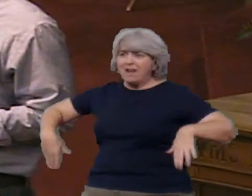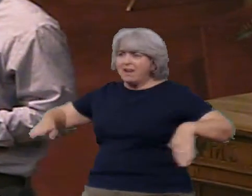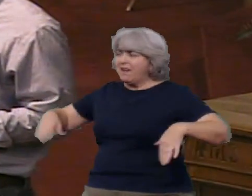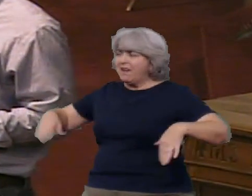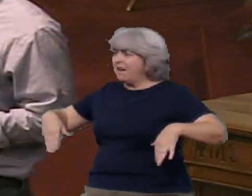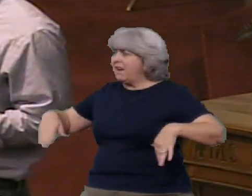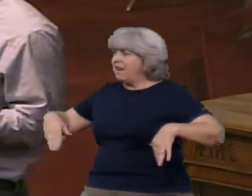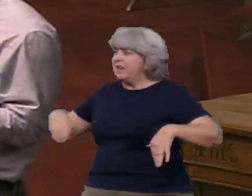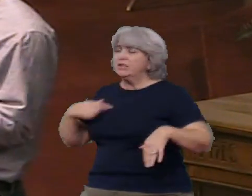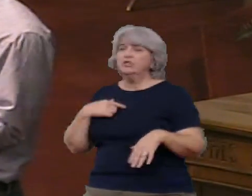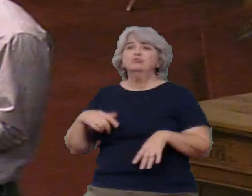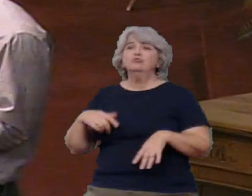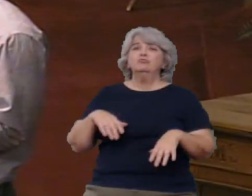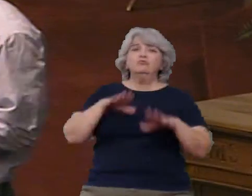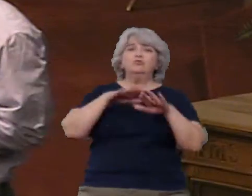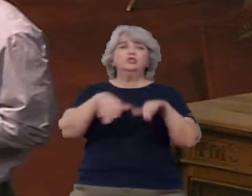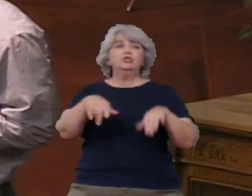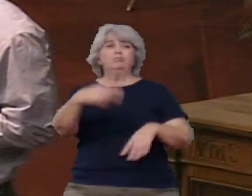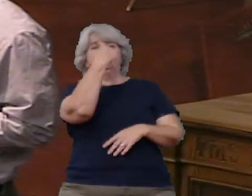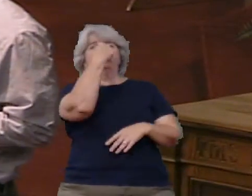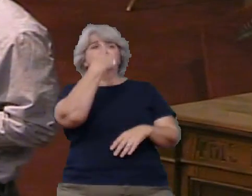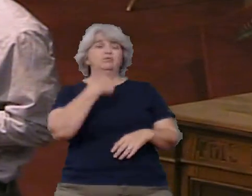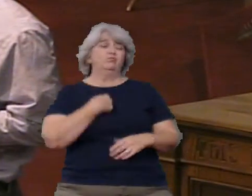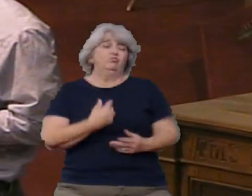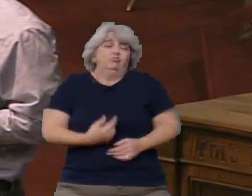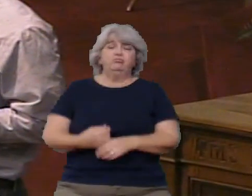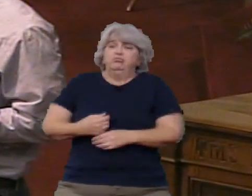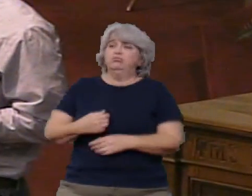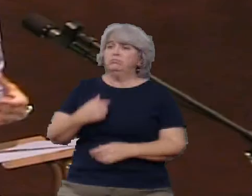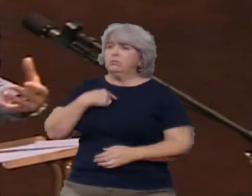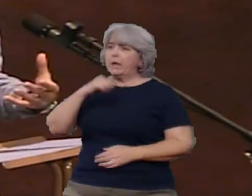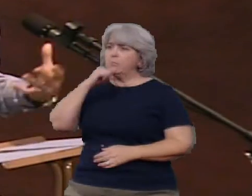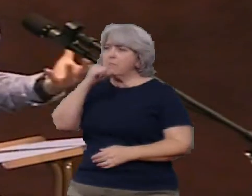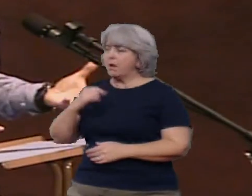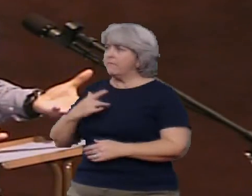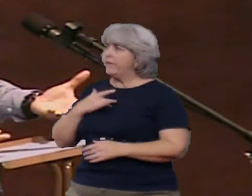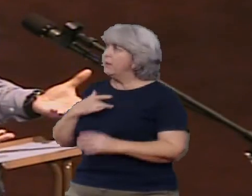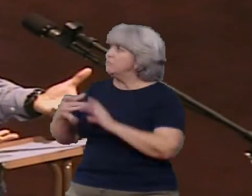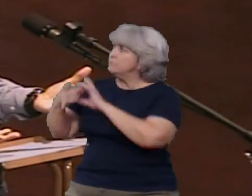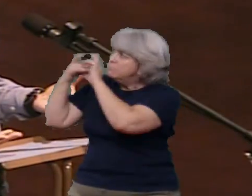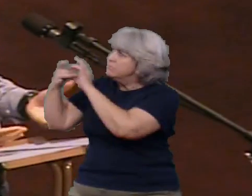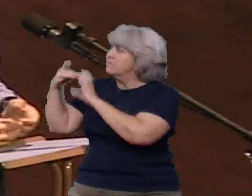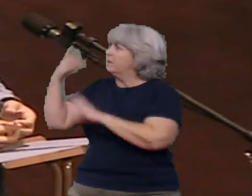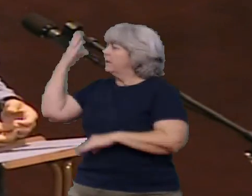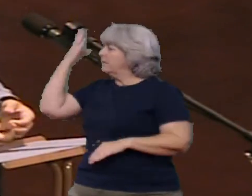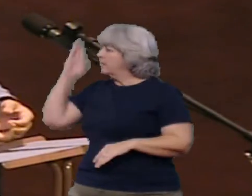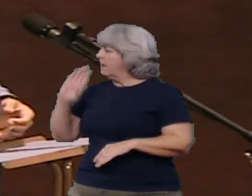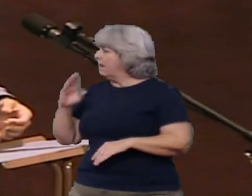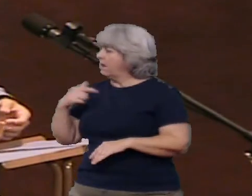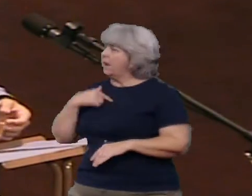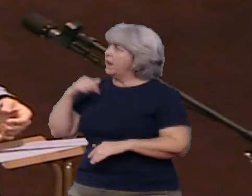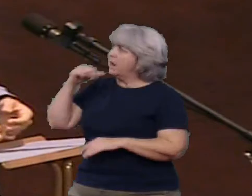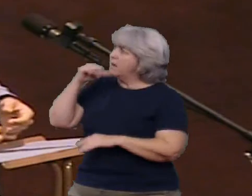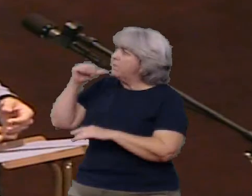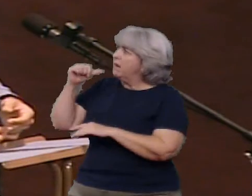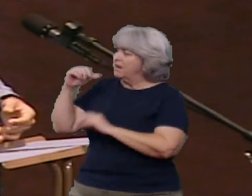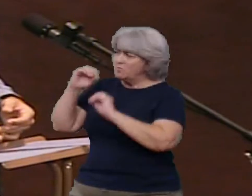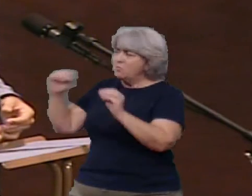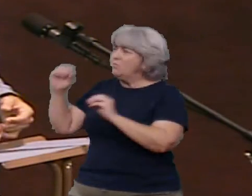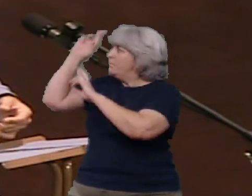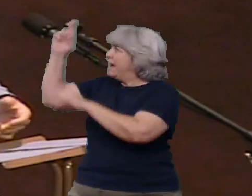don't see a personal relationship that we have with God and our awe that we have for who God is and what He does for